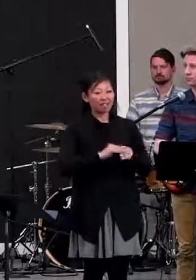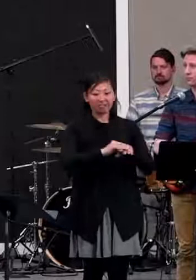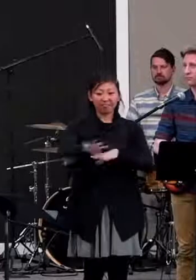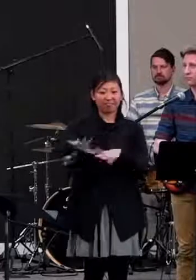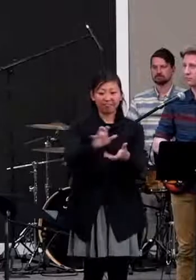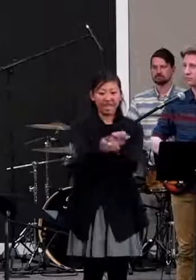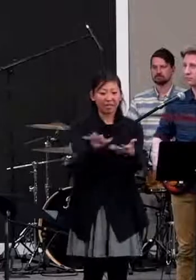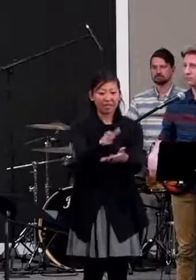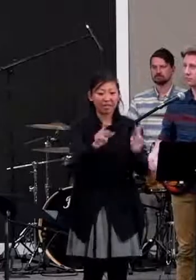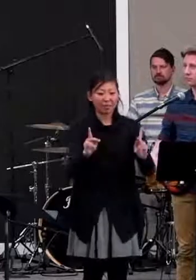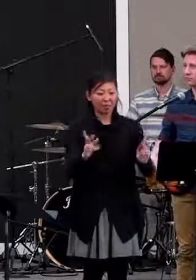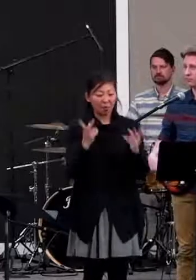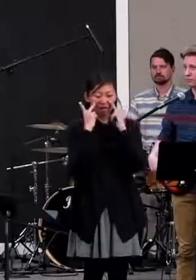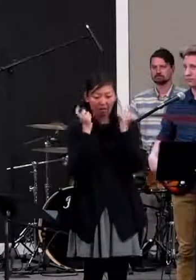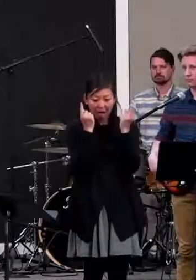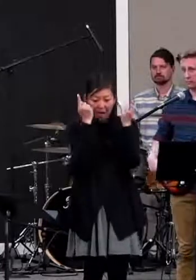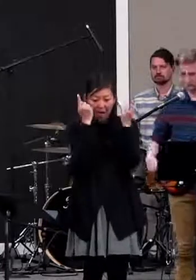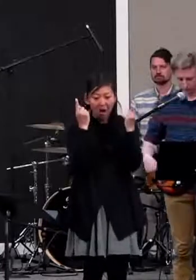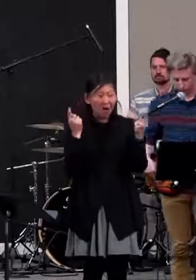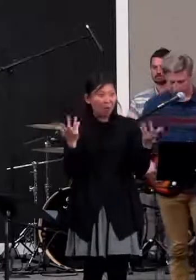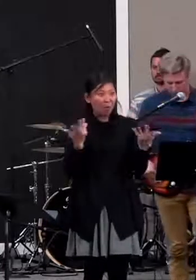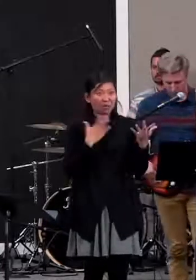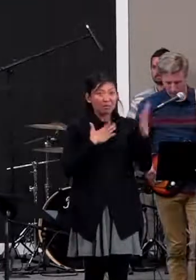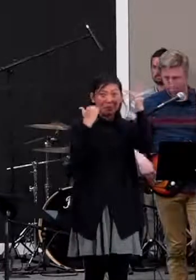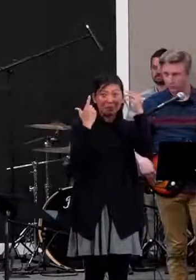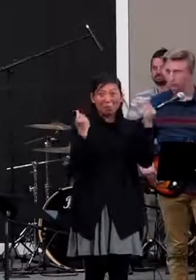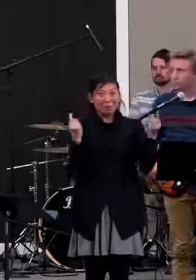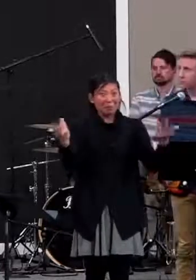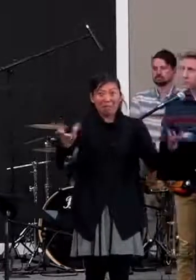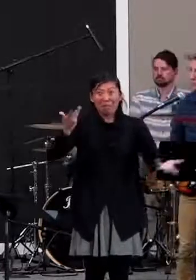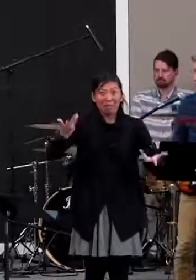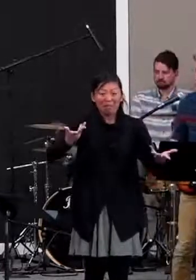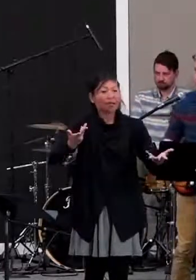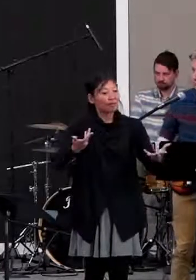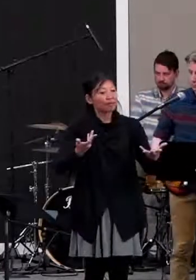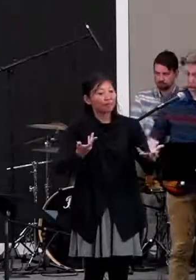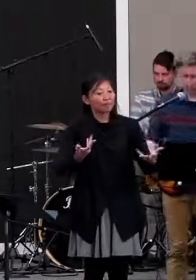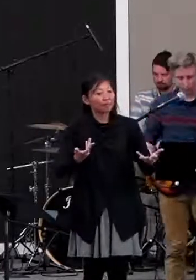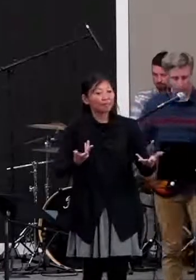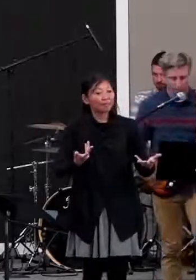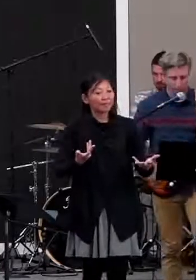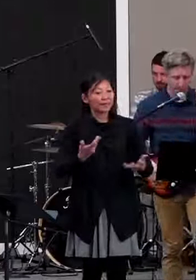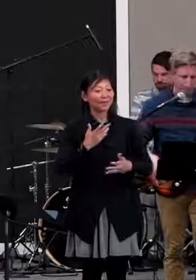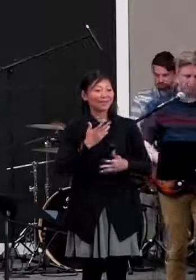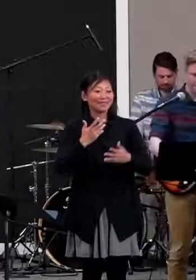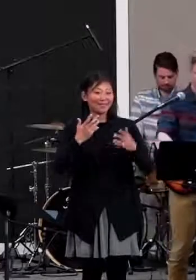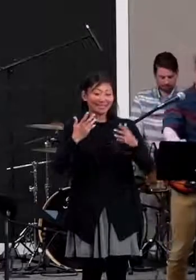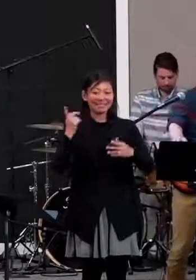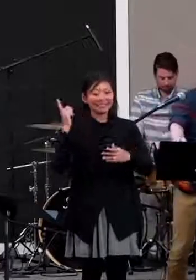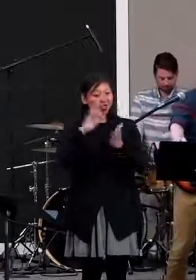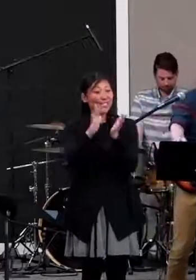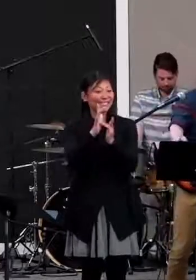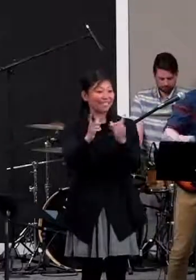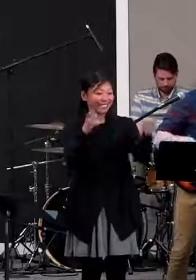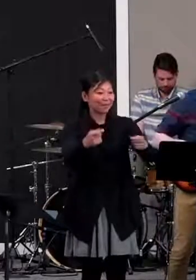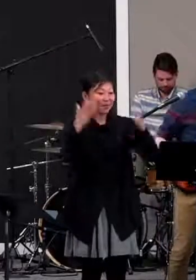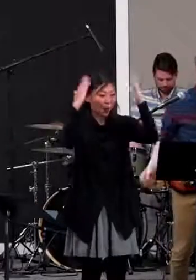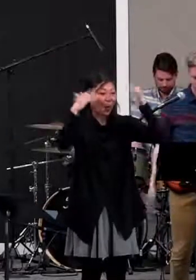so clearly now. What hope do I have? There is much hope at this table because of what it